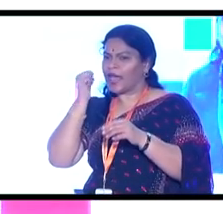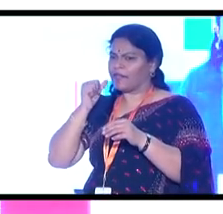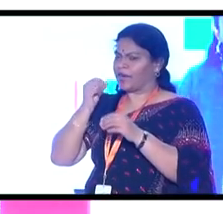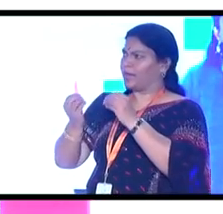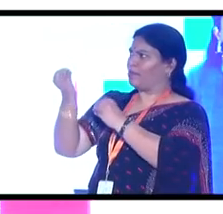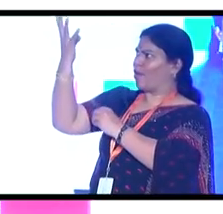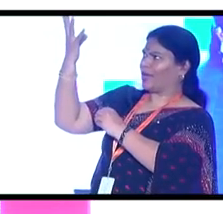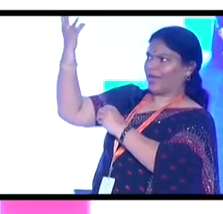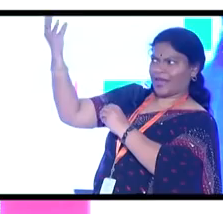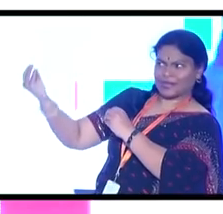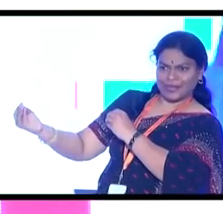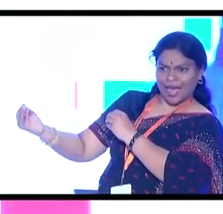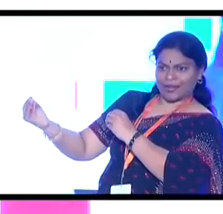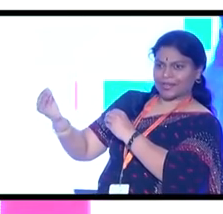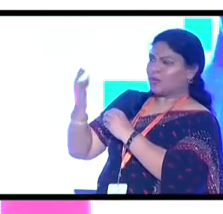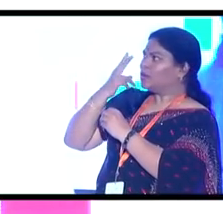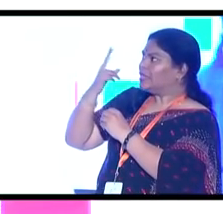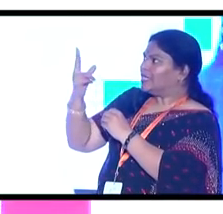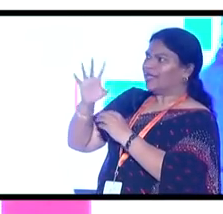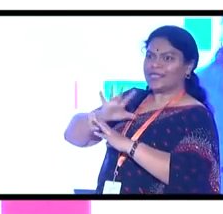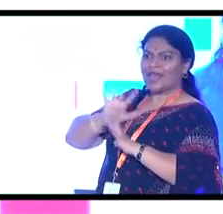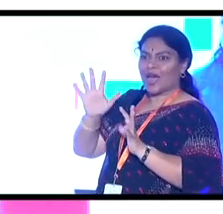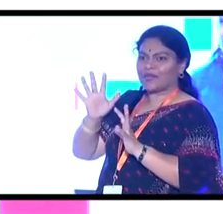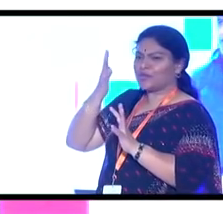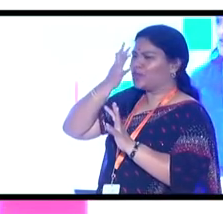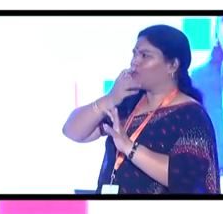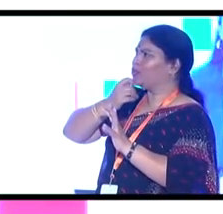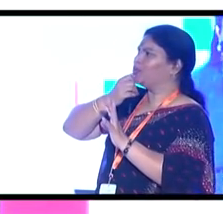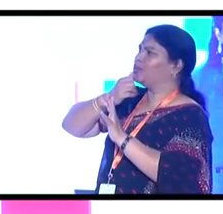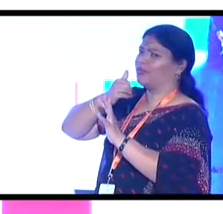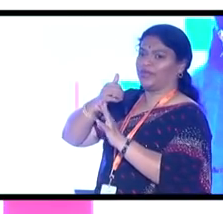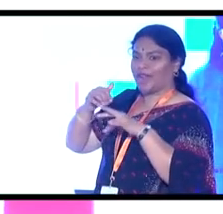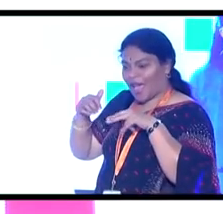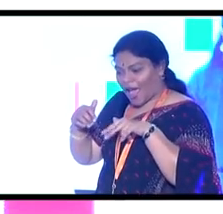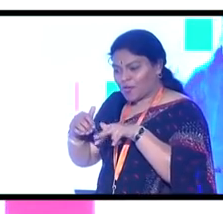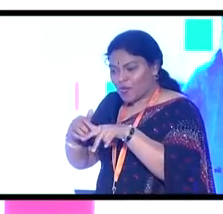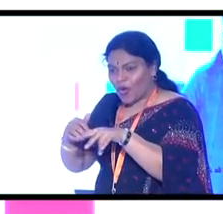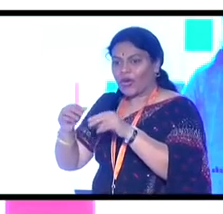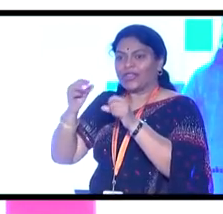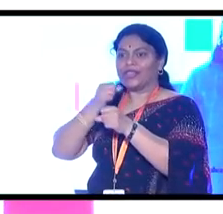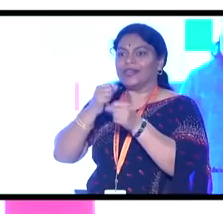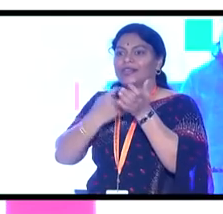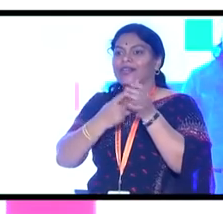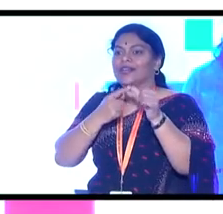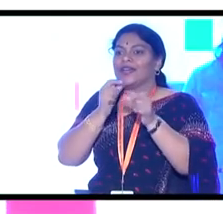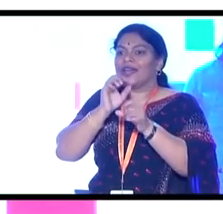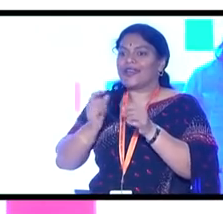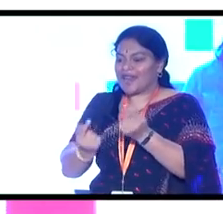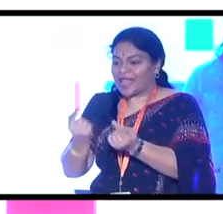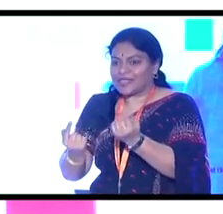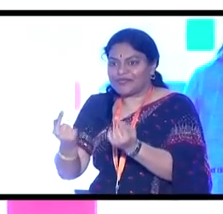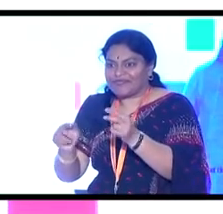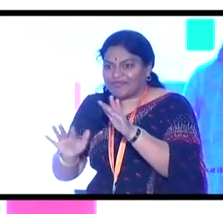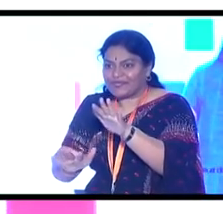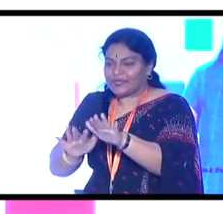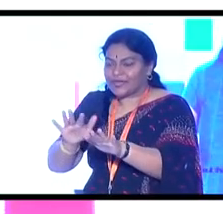and sunrise because they are the most beautiful things in the world. Being able to walk on grass. Trust me, you would